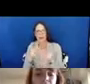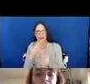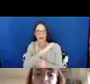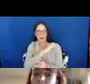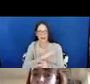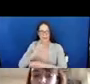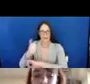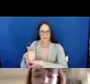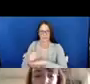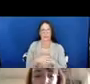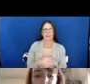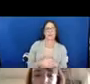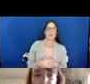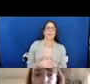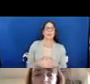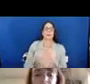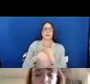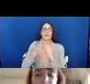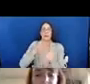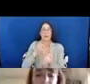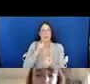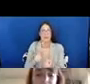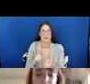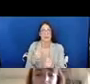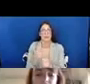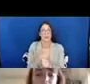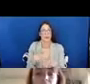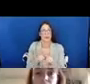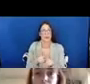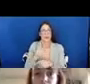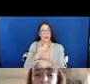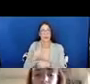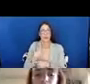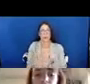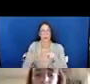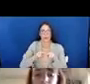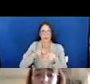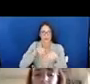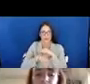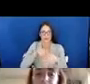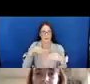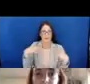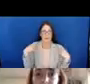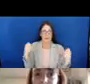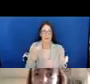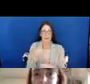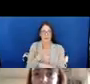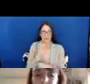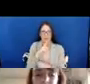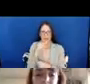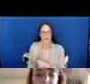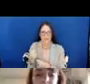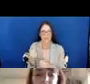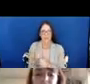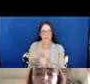So telemedicine is positioned as a tool of increasing access to healthcare due to its purported ability to transcend existing